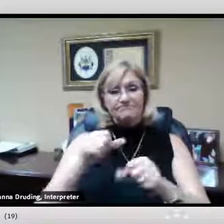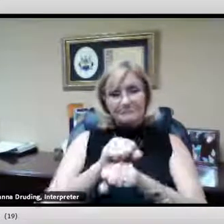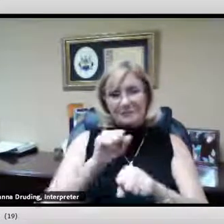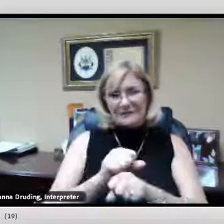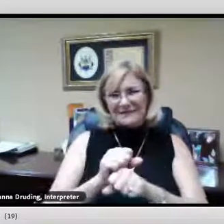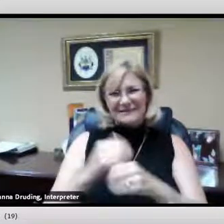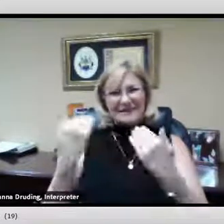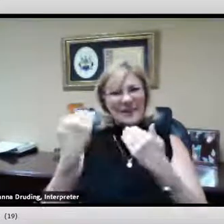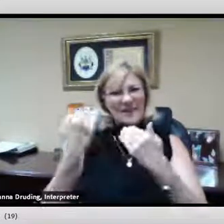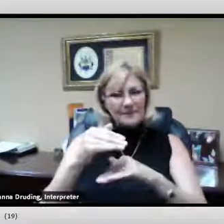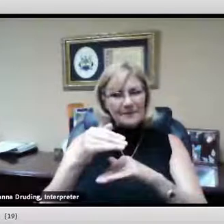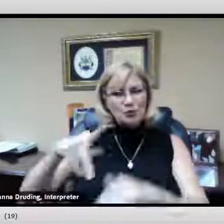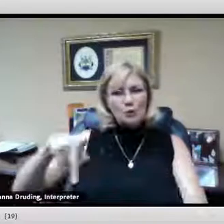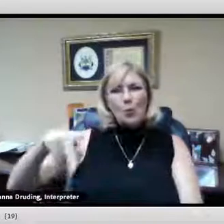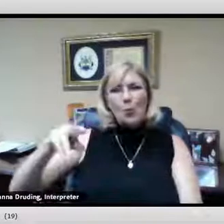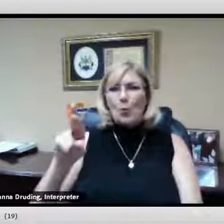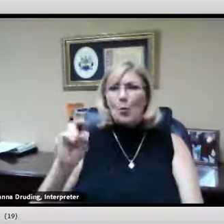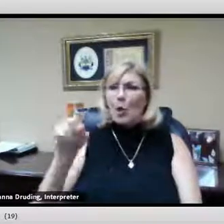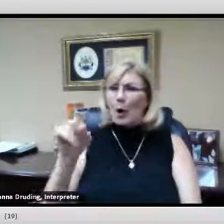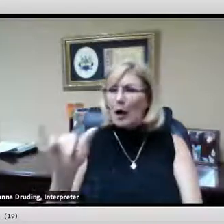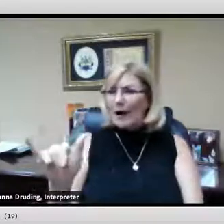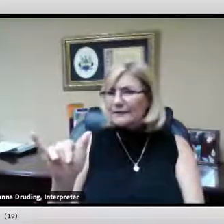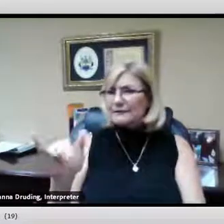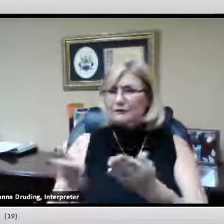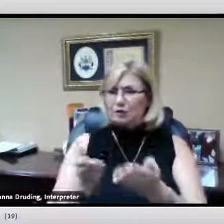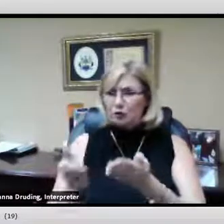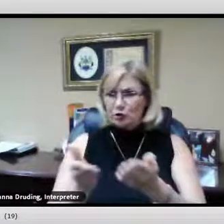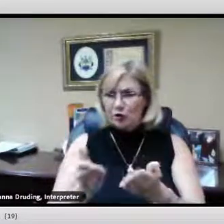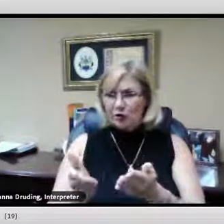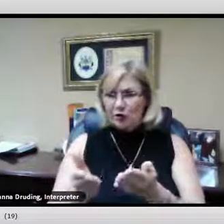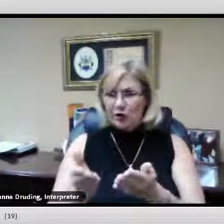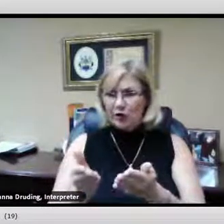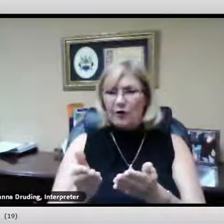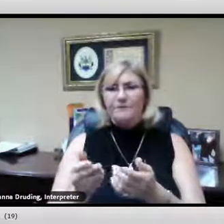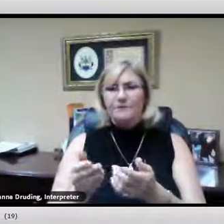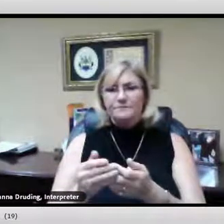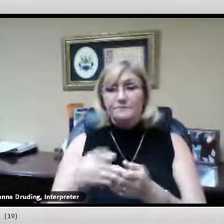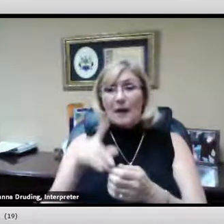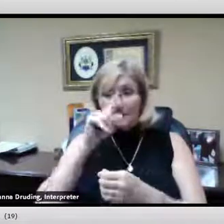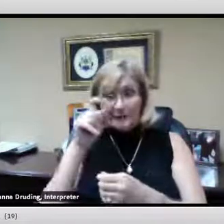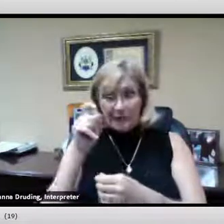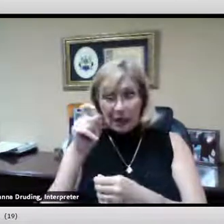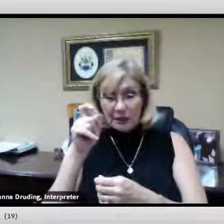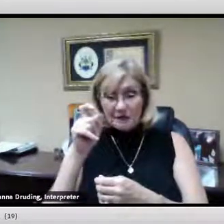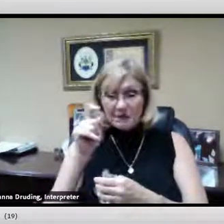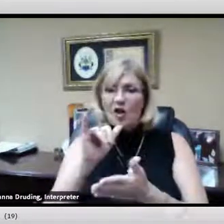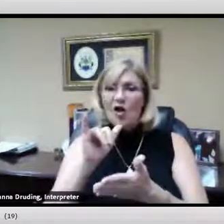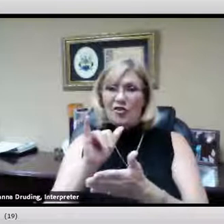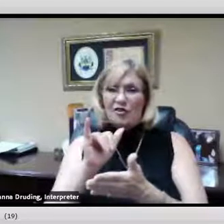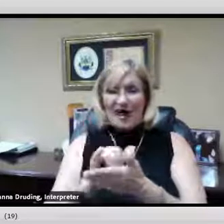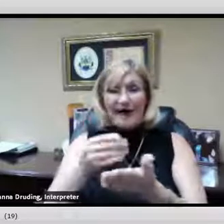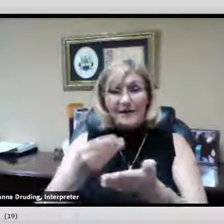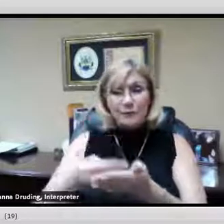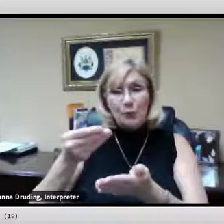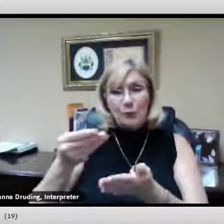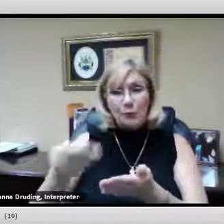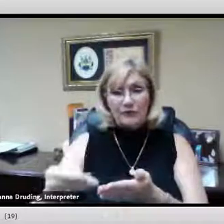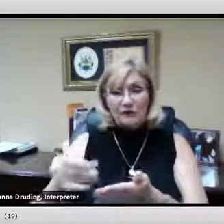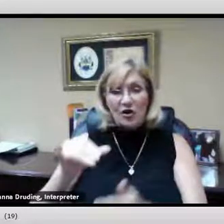proxy service, to working again with the proxy server. Because that is purchased from